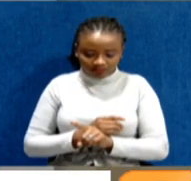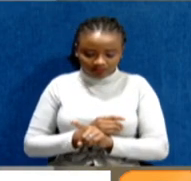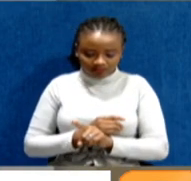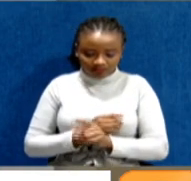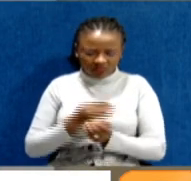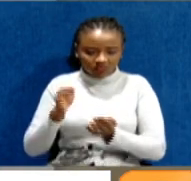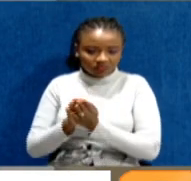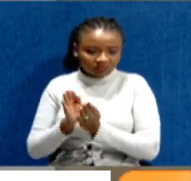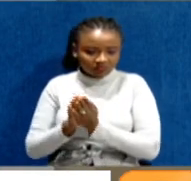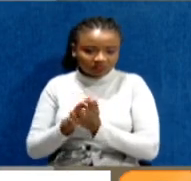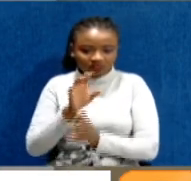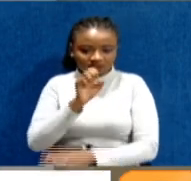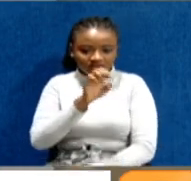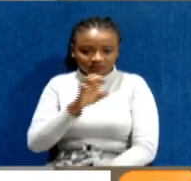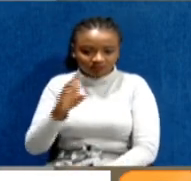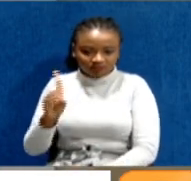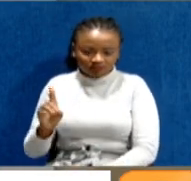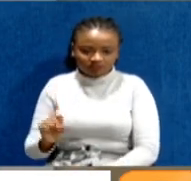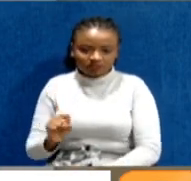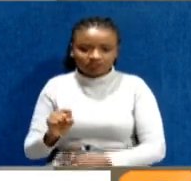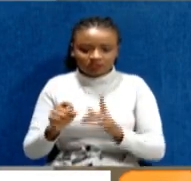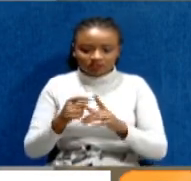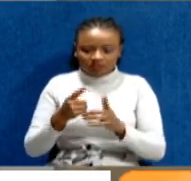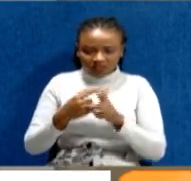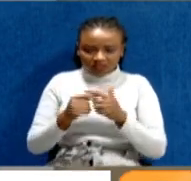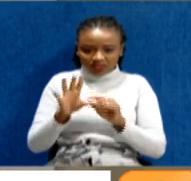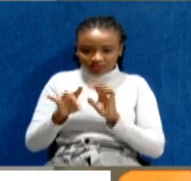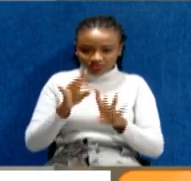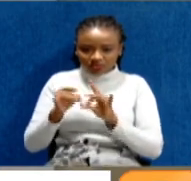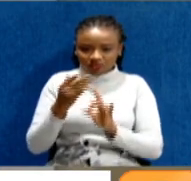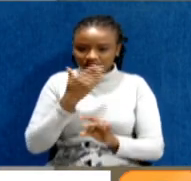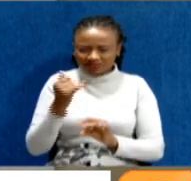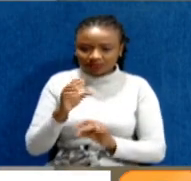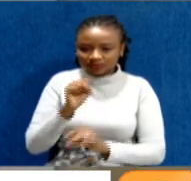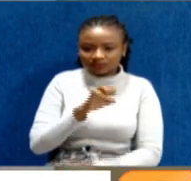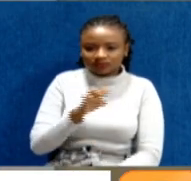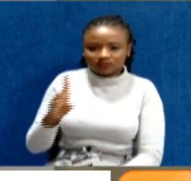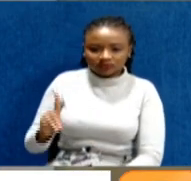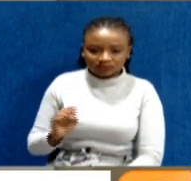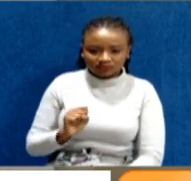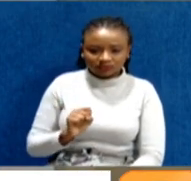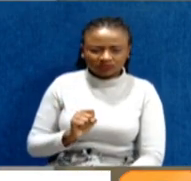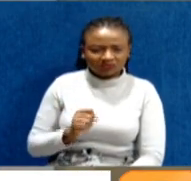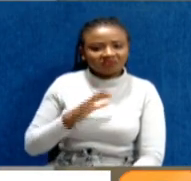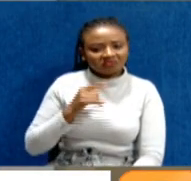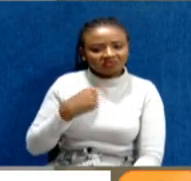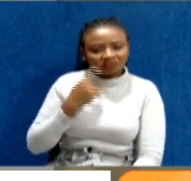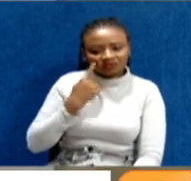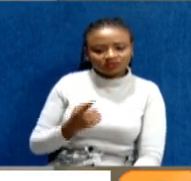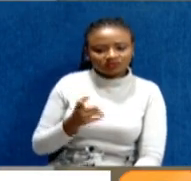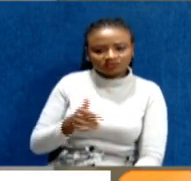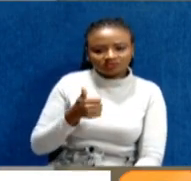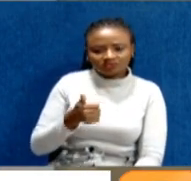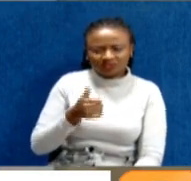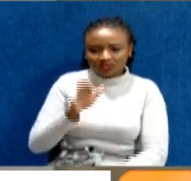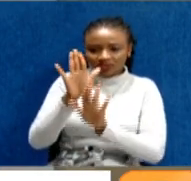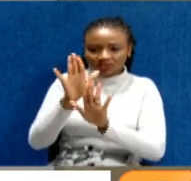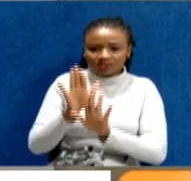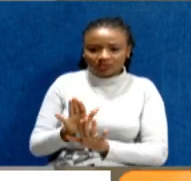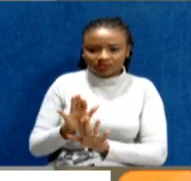to store seeds, to select the best seeds to plant the next season. And I find that